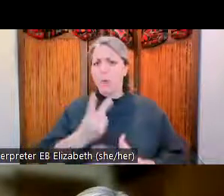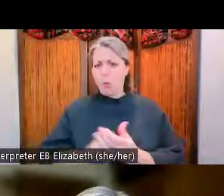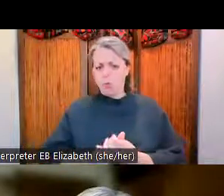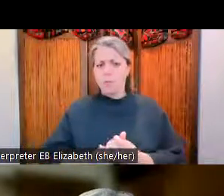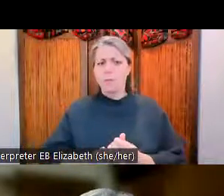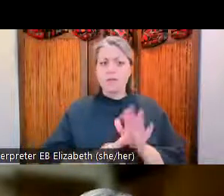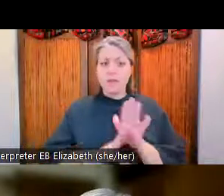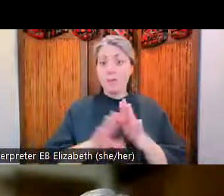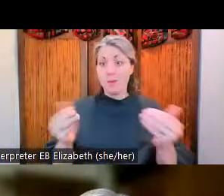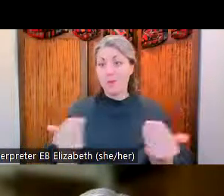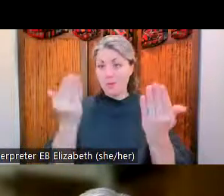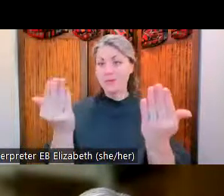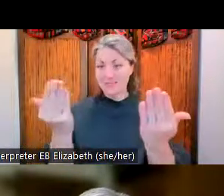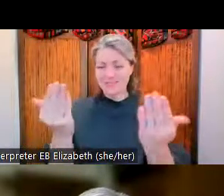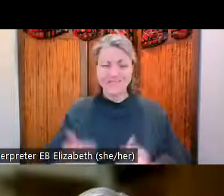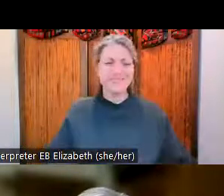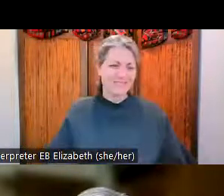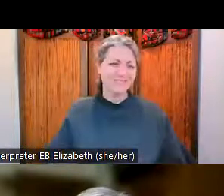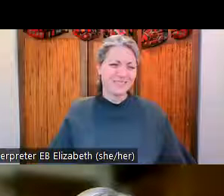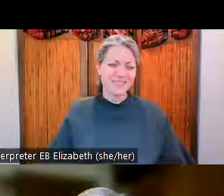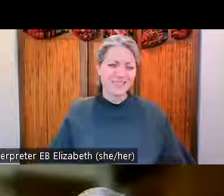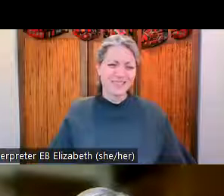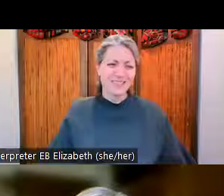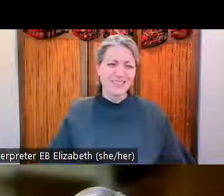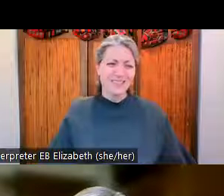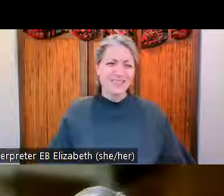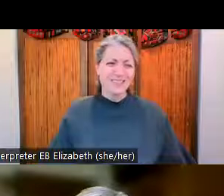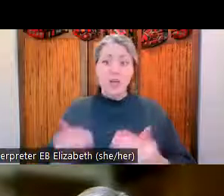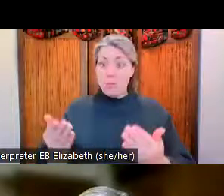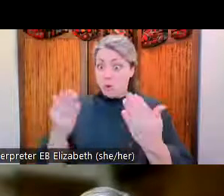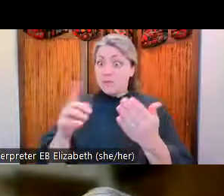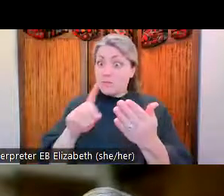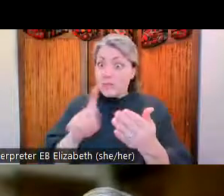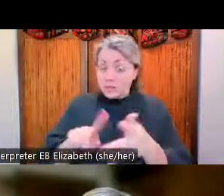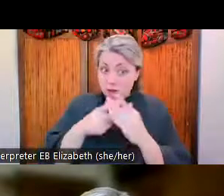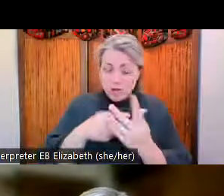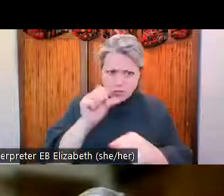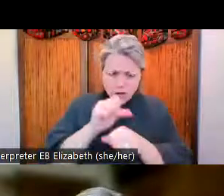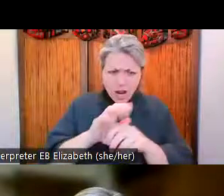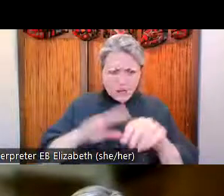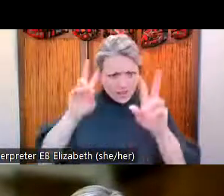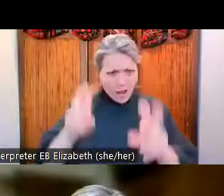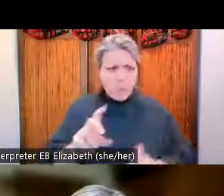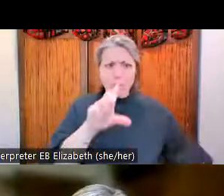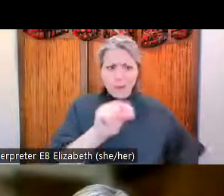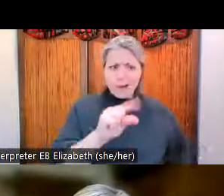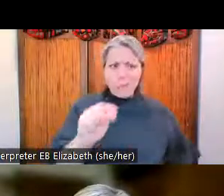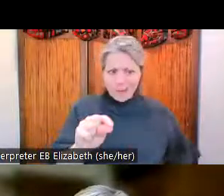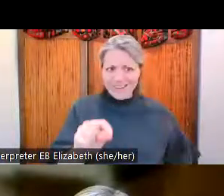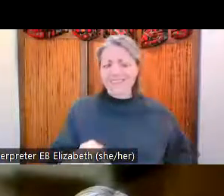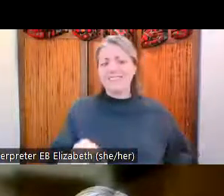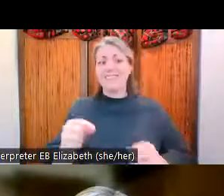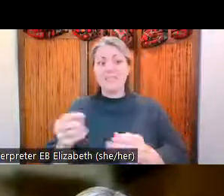developing a proposal. So this proposal, we really started working on this in 2020, submitted it in